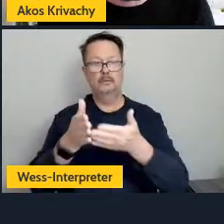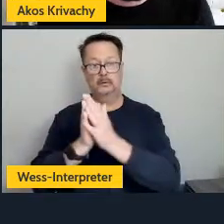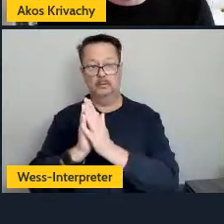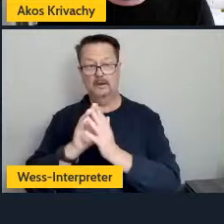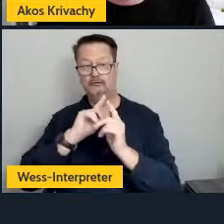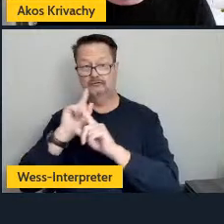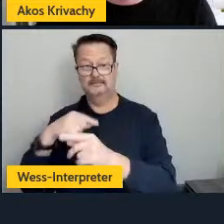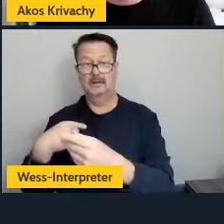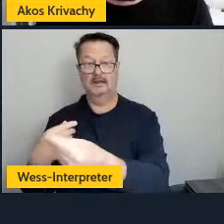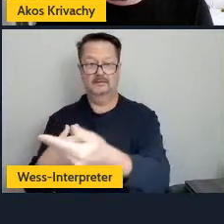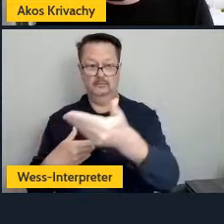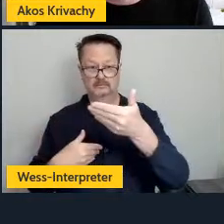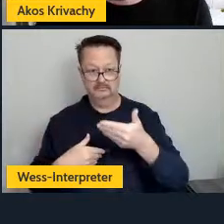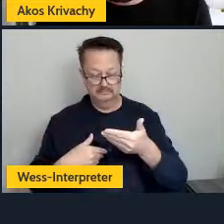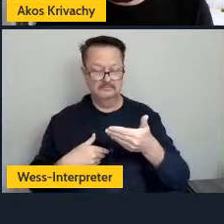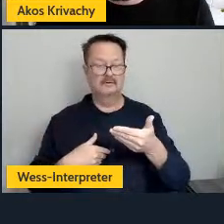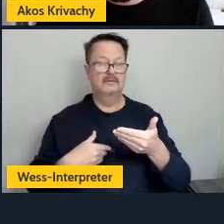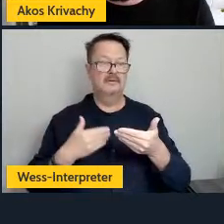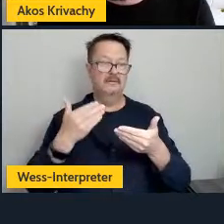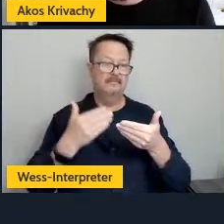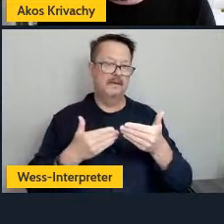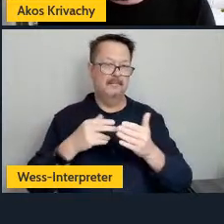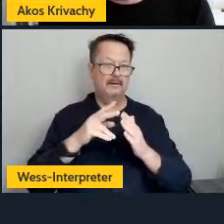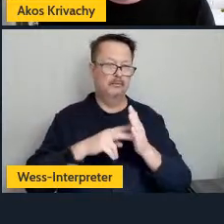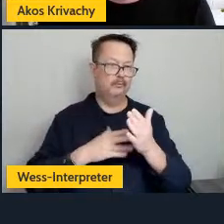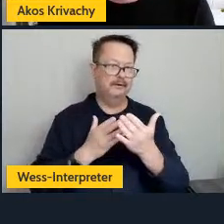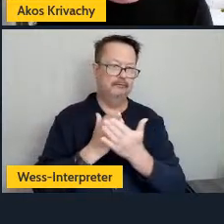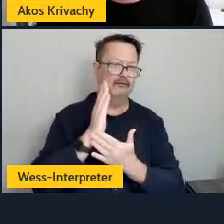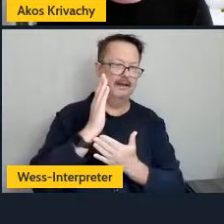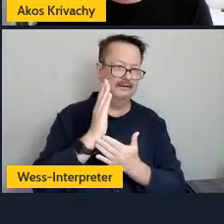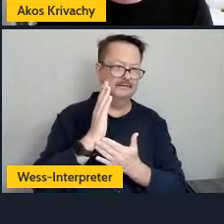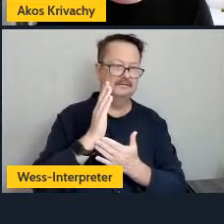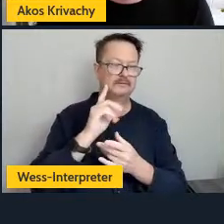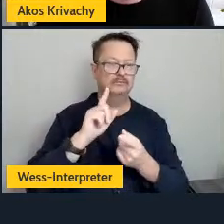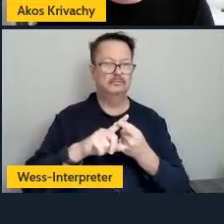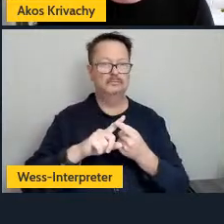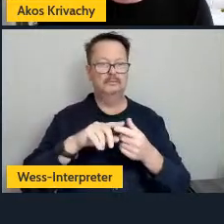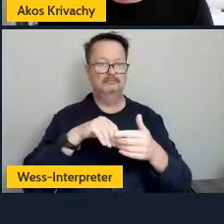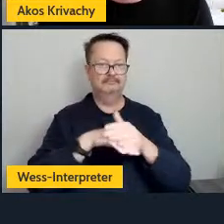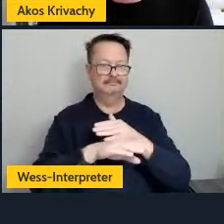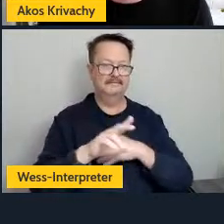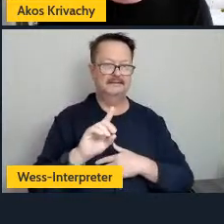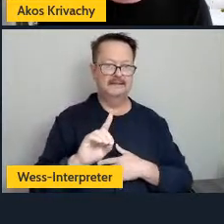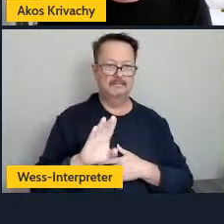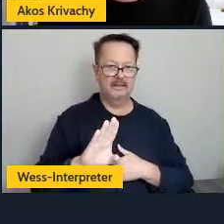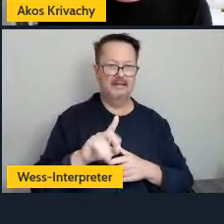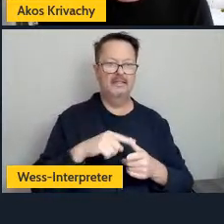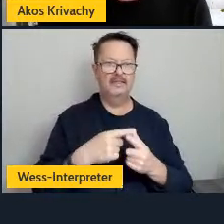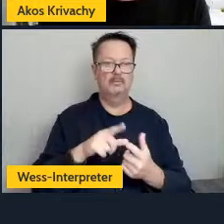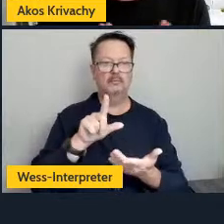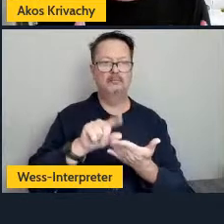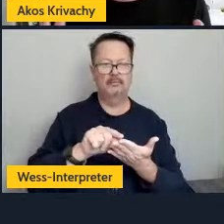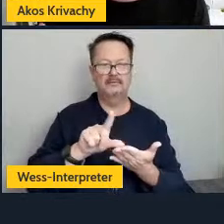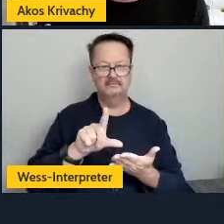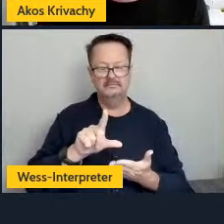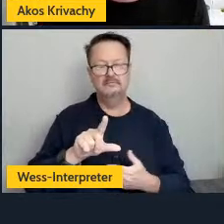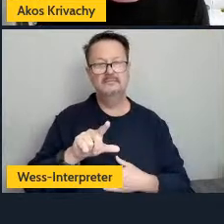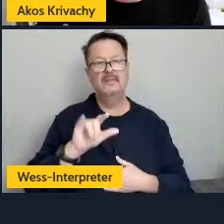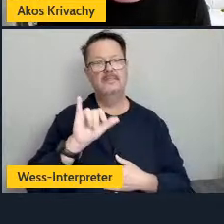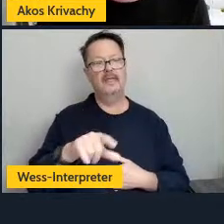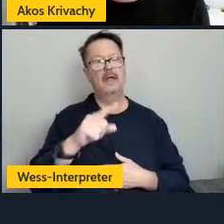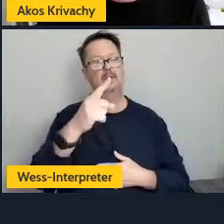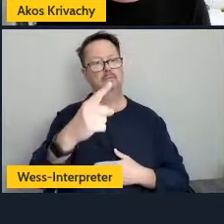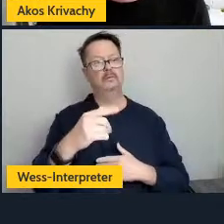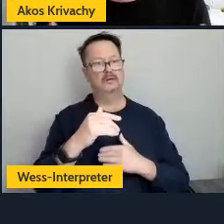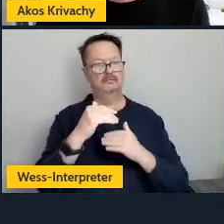in. There might be some reads writes to a database, and then we would publish an event. So this would be one boundary